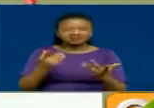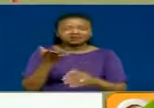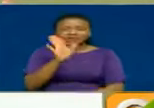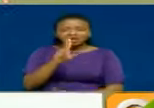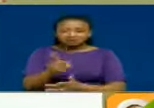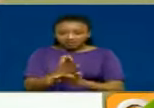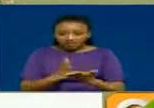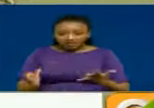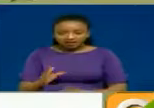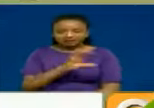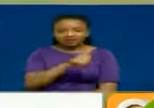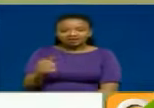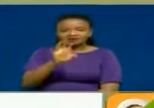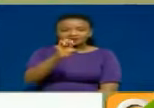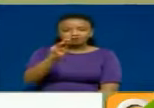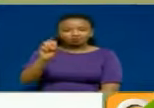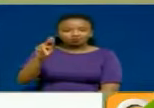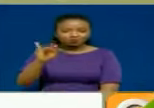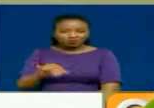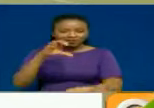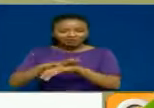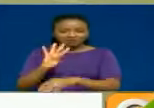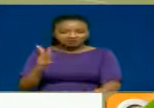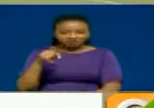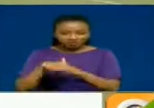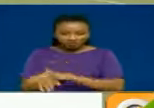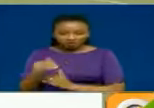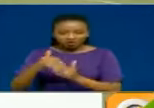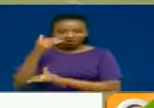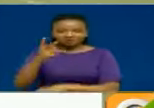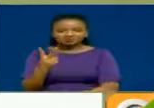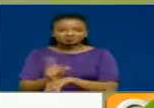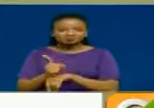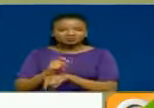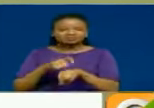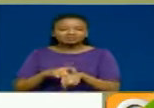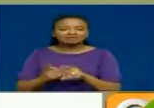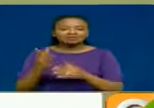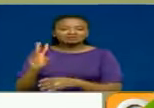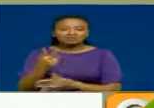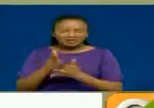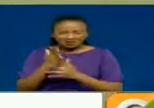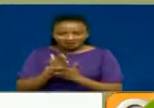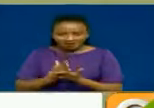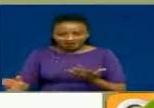the second half with Alfred Emoni netting their fourth goal 2 minutes after the restart. Shabana finally got